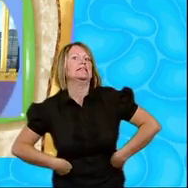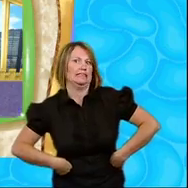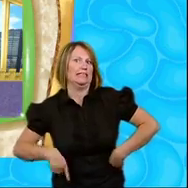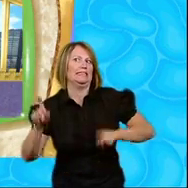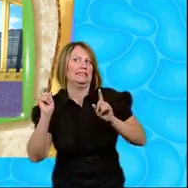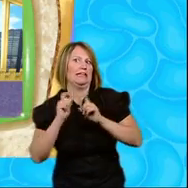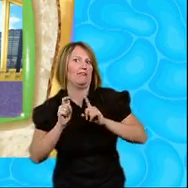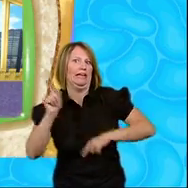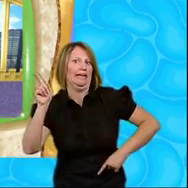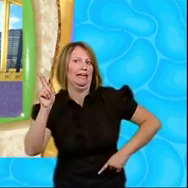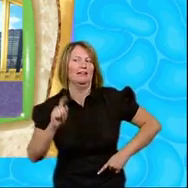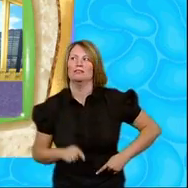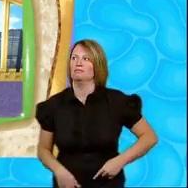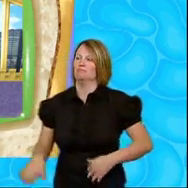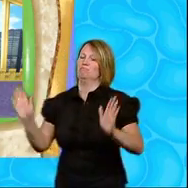Yes! It was Daphne!